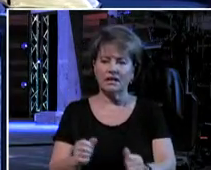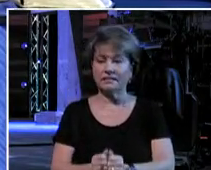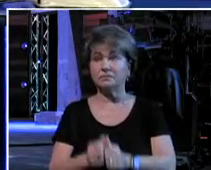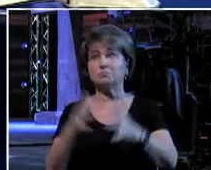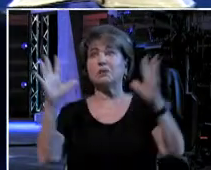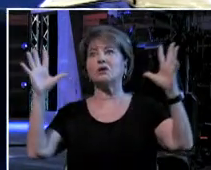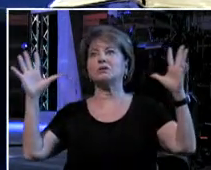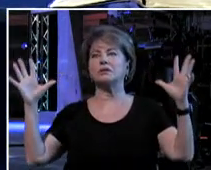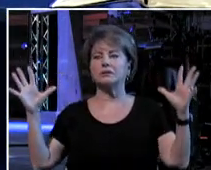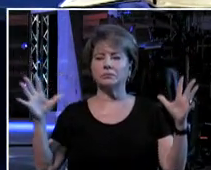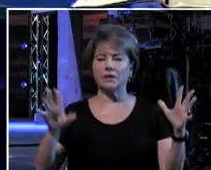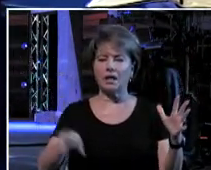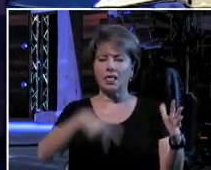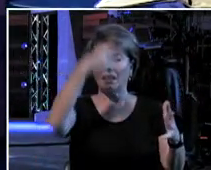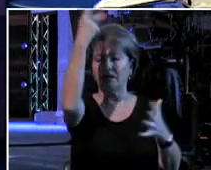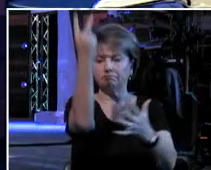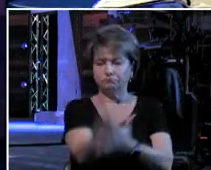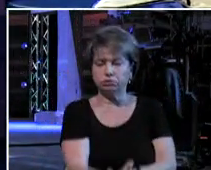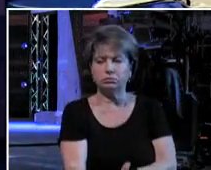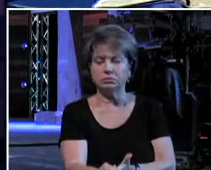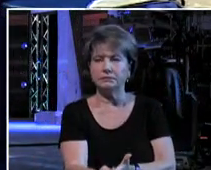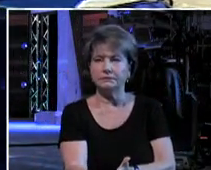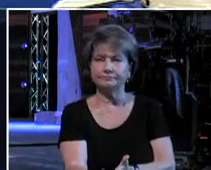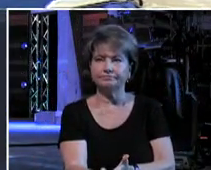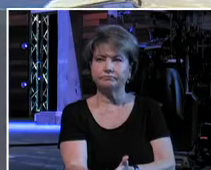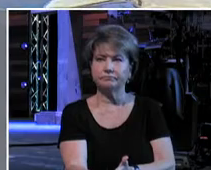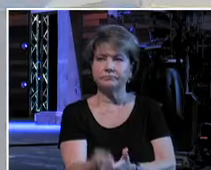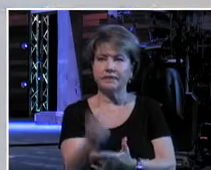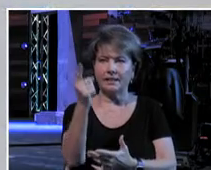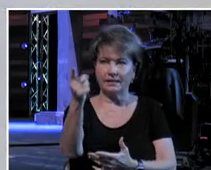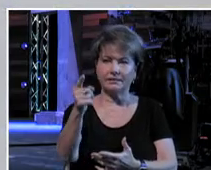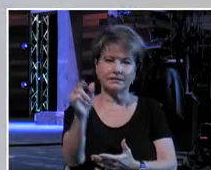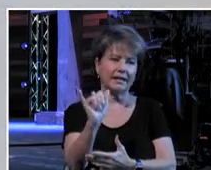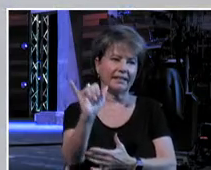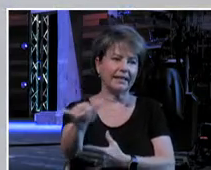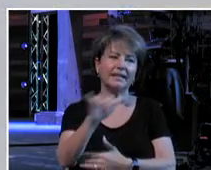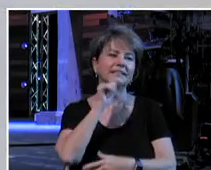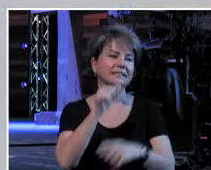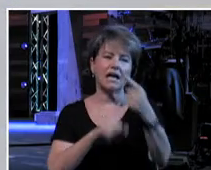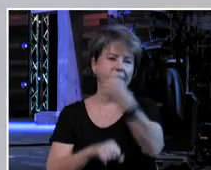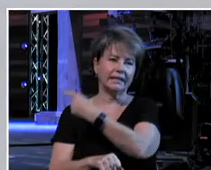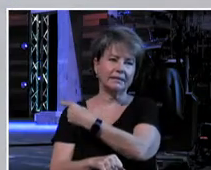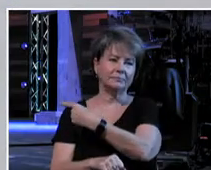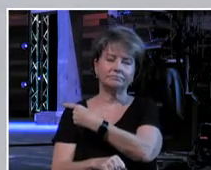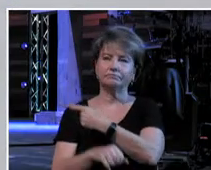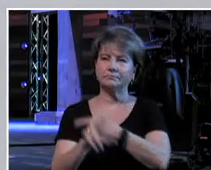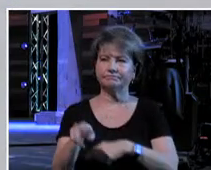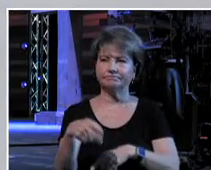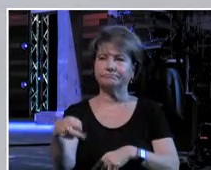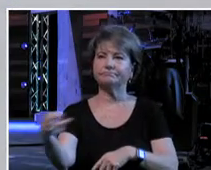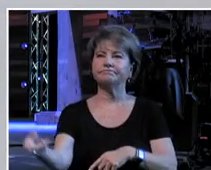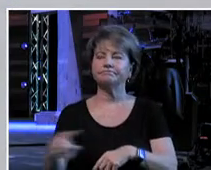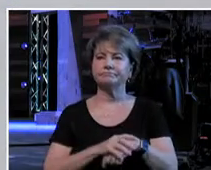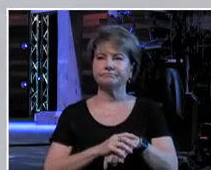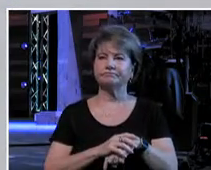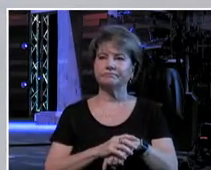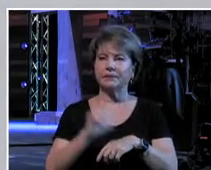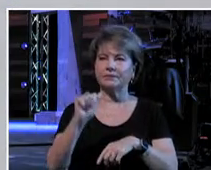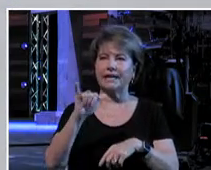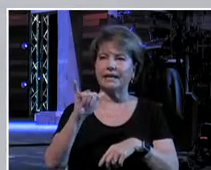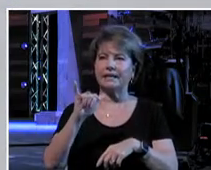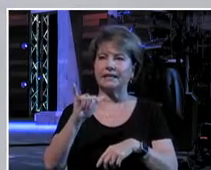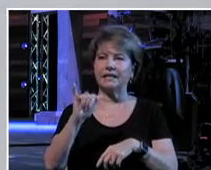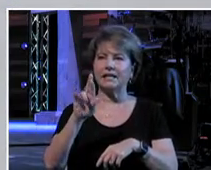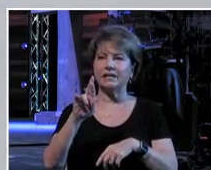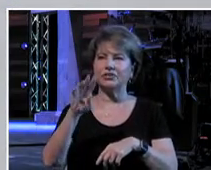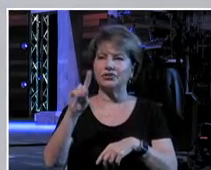the ground, and it was like, this is a simulated picture. That's not me. But my skis were off. It was a yard sale,